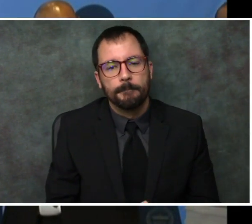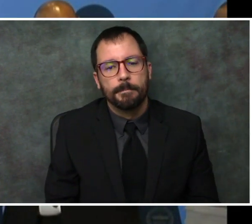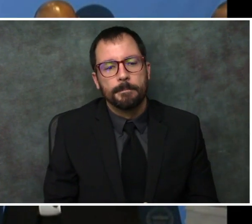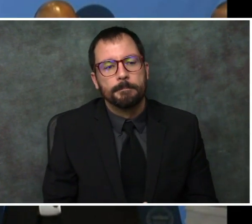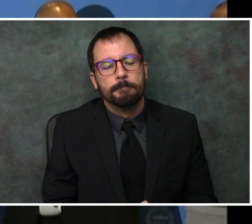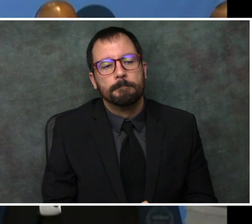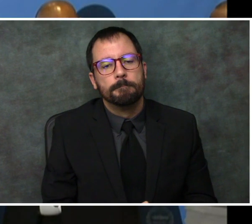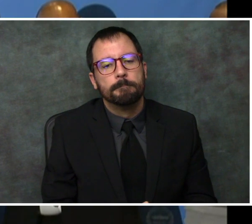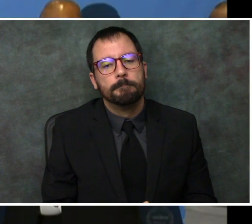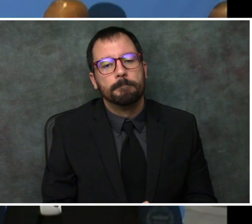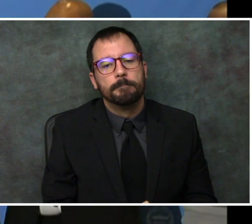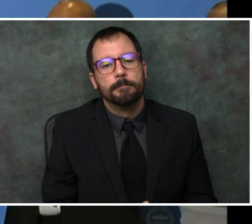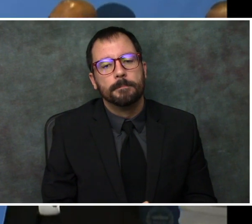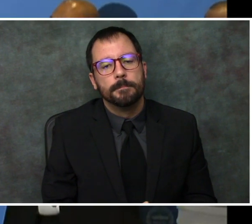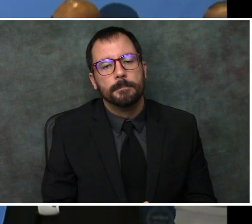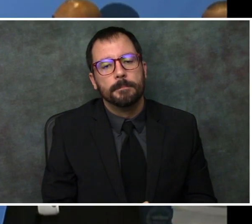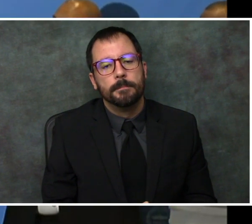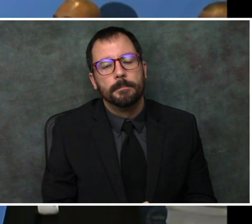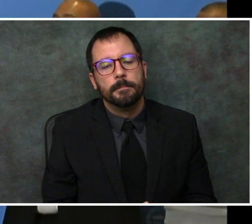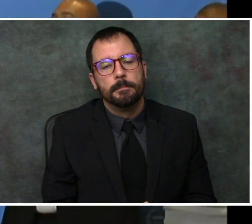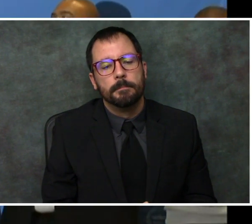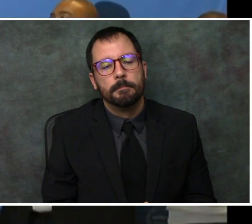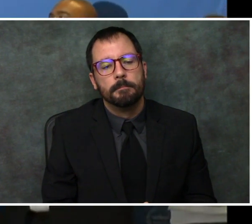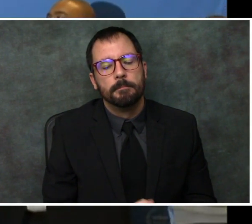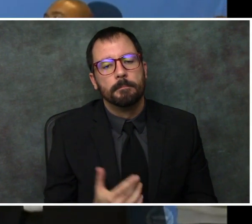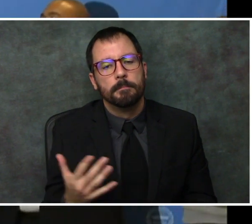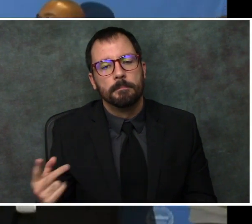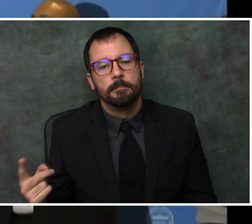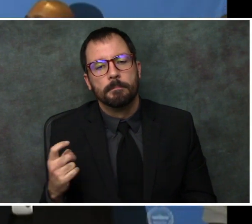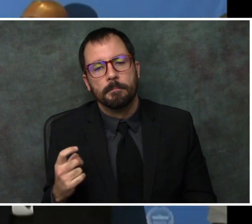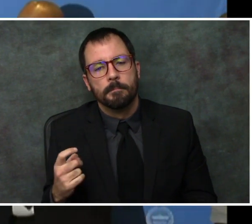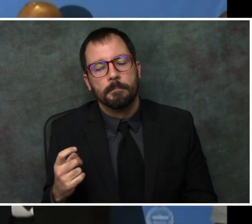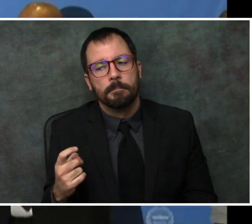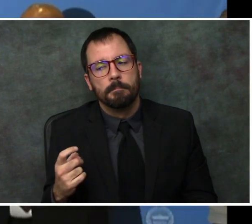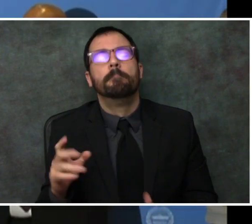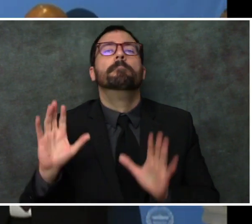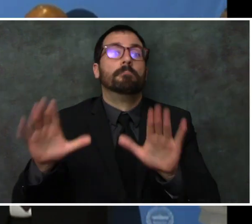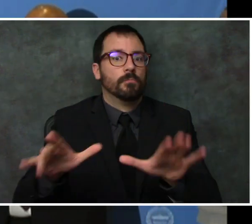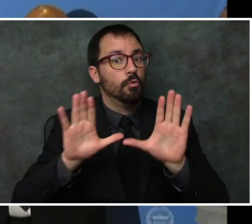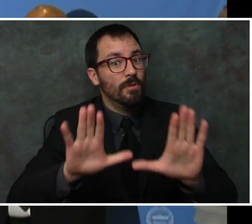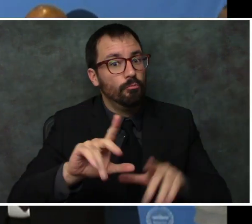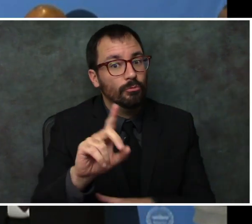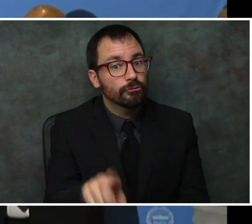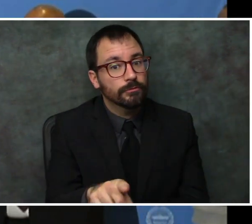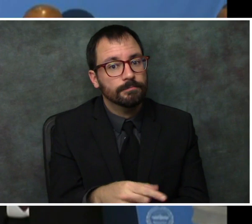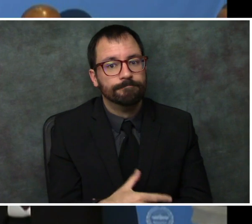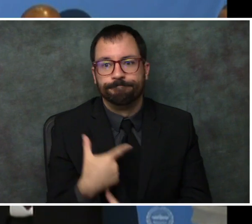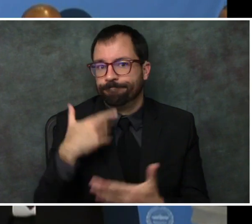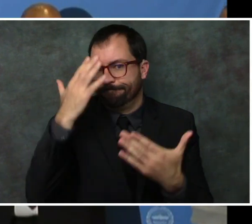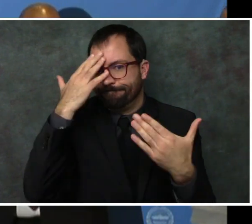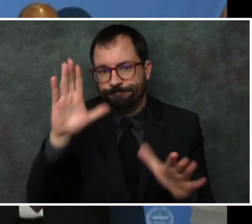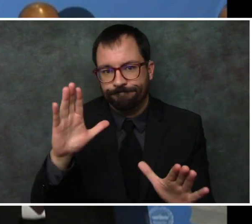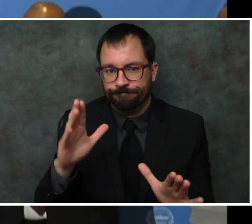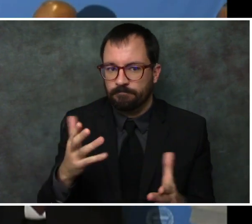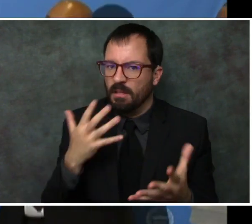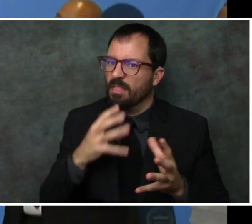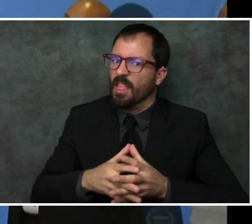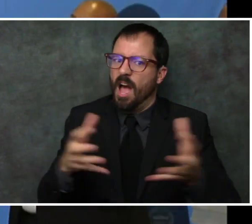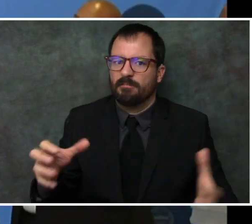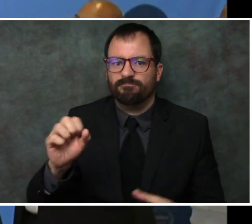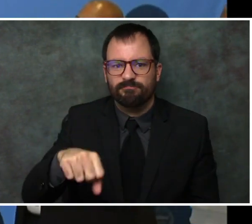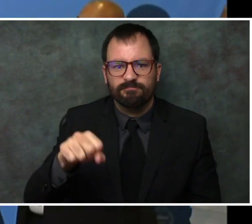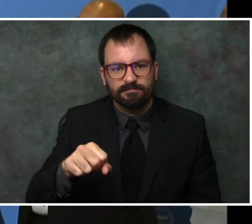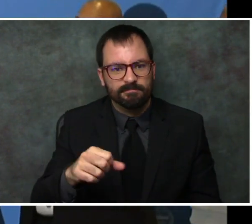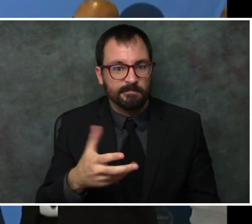Great question. We don't know yet. So we're gonna. A lot of them don't cost money. Meaning, creating the Office of